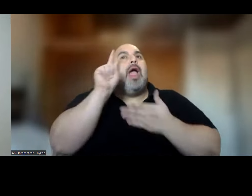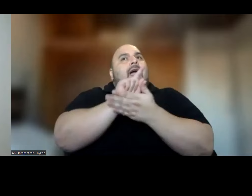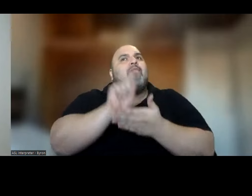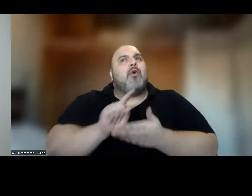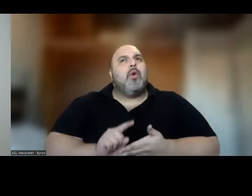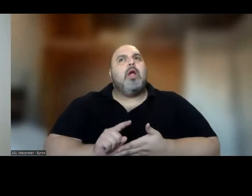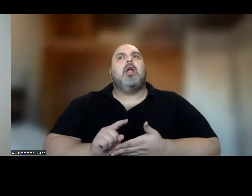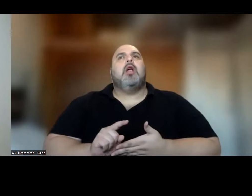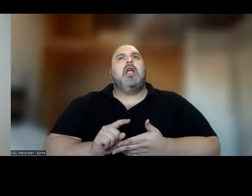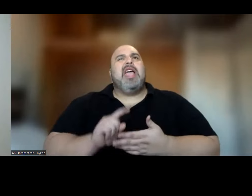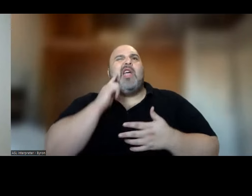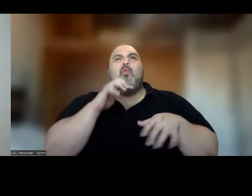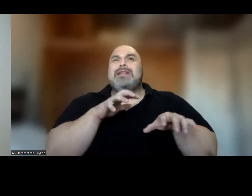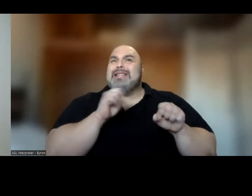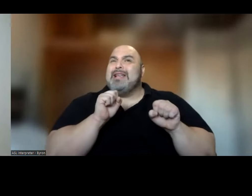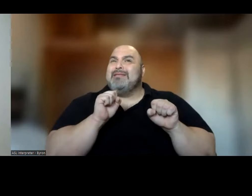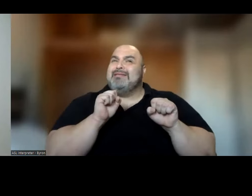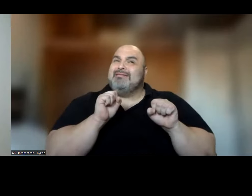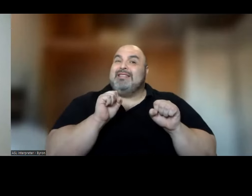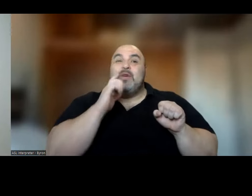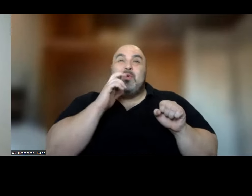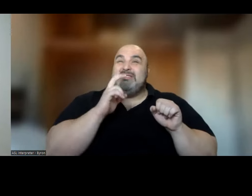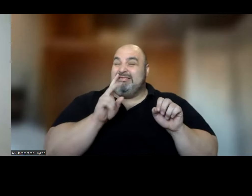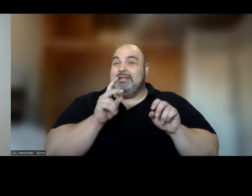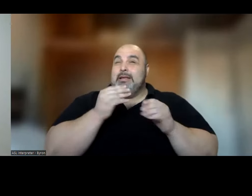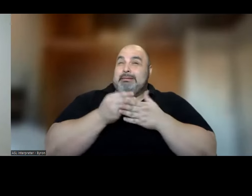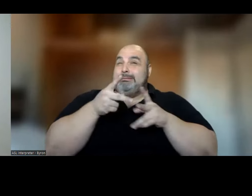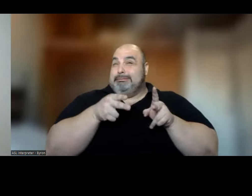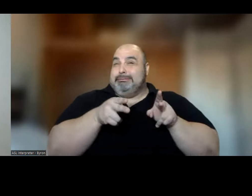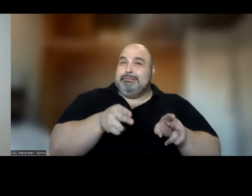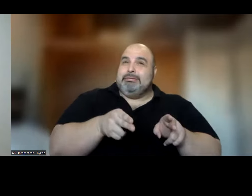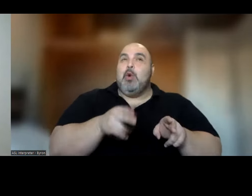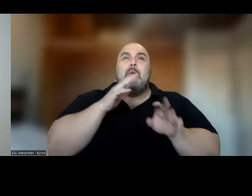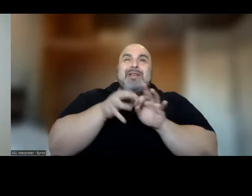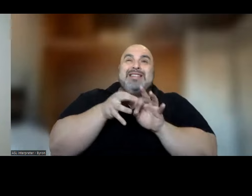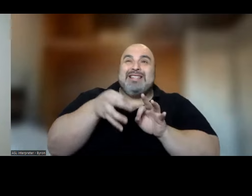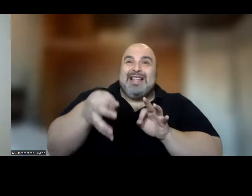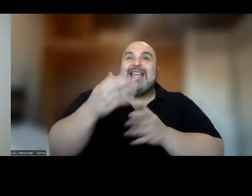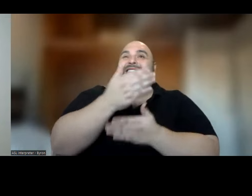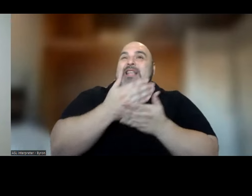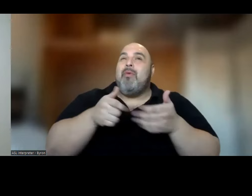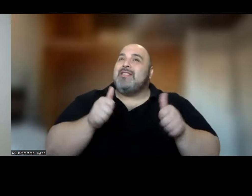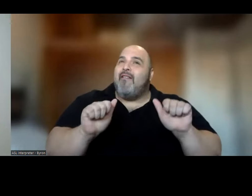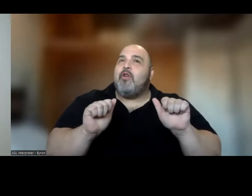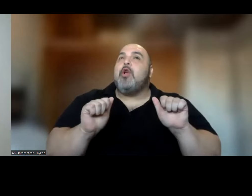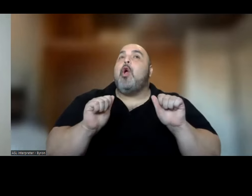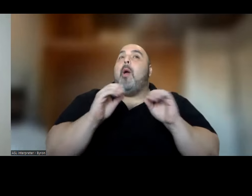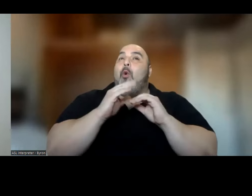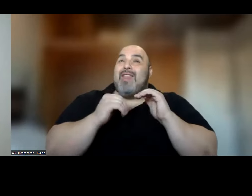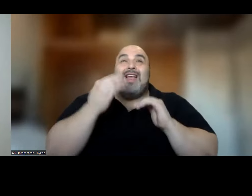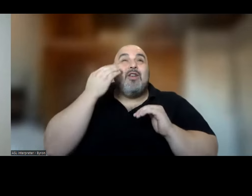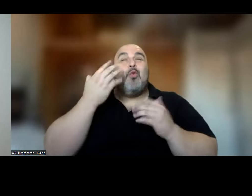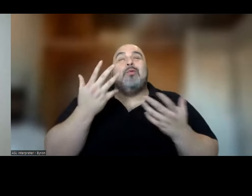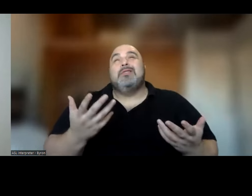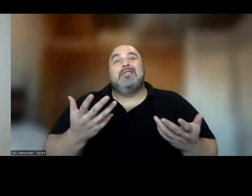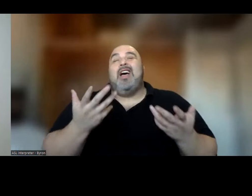take a little bit more of a haircut than it already has, if we're going to be delaying some of these efforts more than I know I wish they would